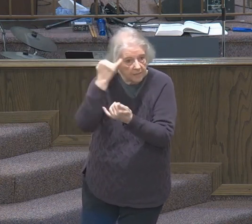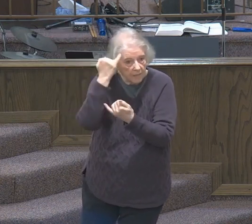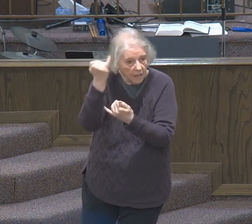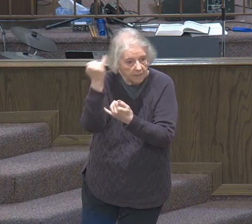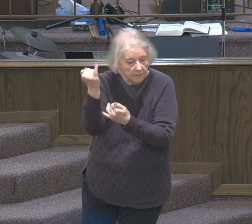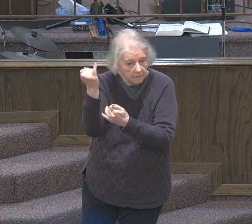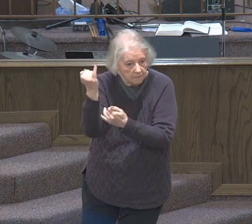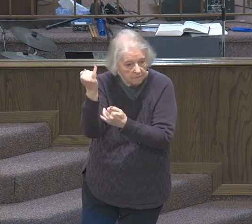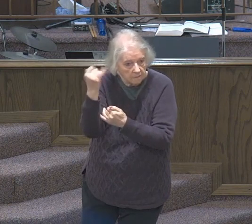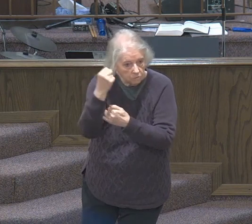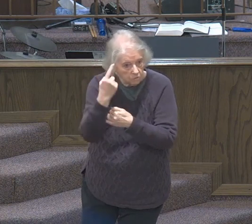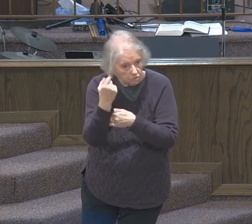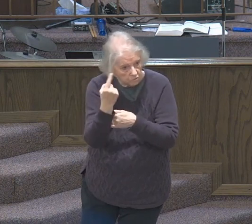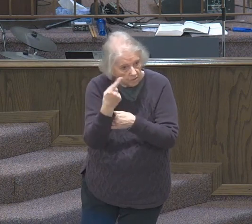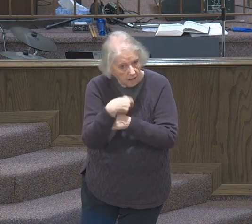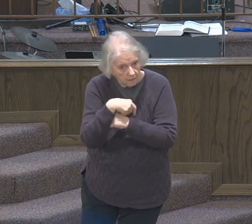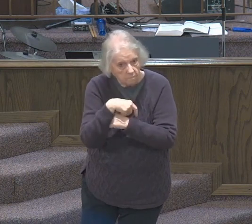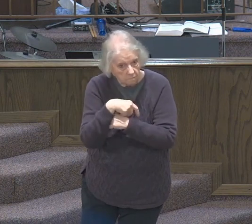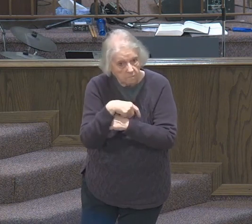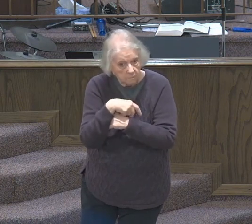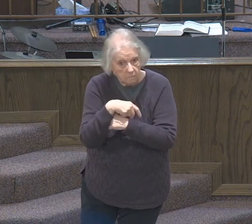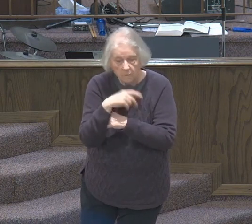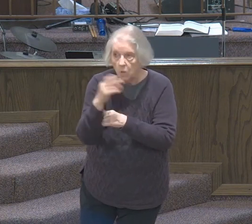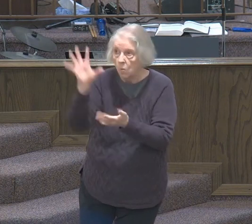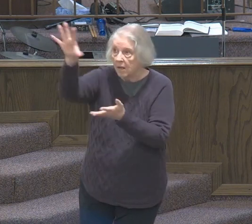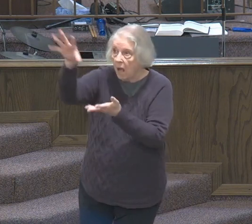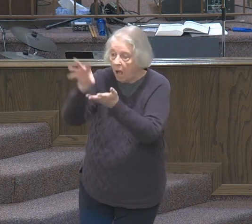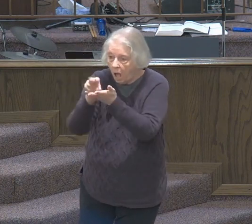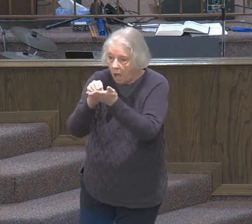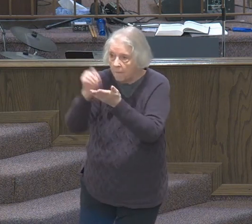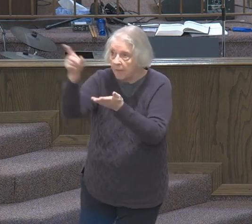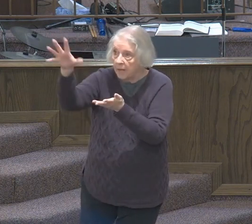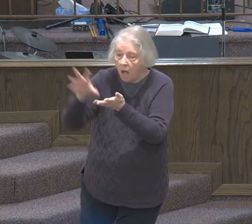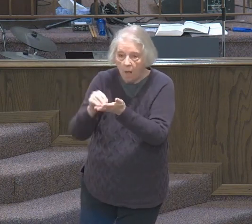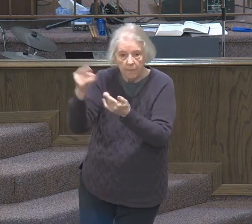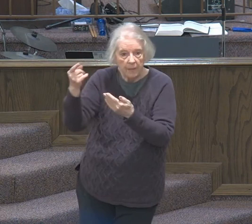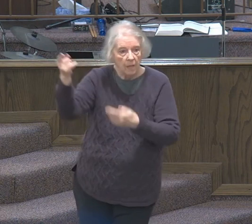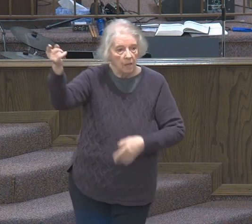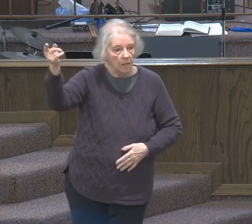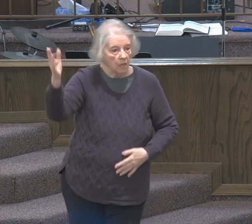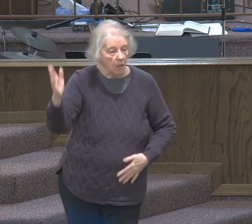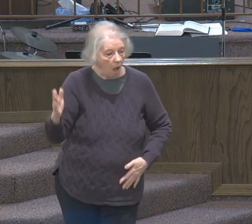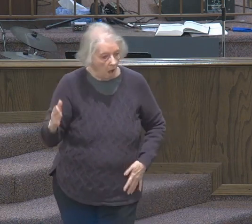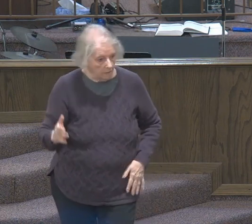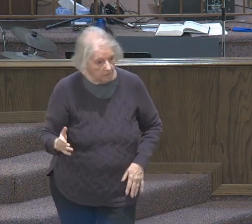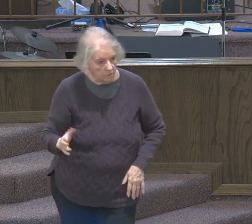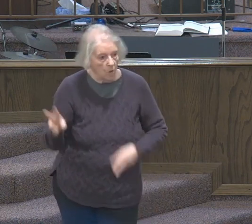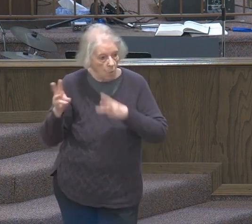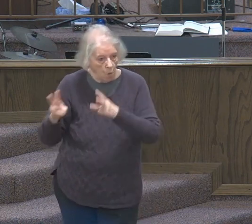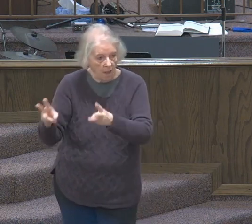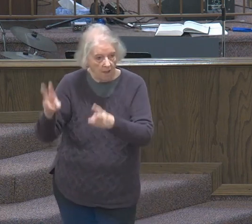We become who we watch. And if that wasn't the case, there would be no social media